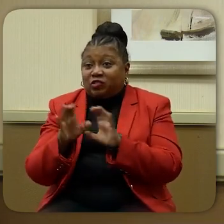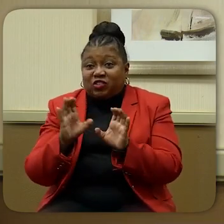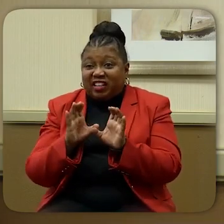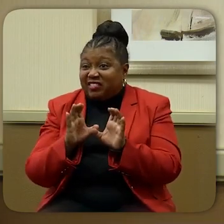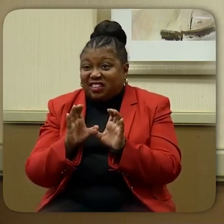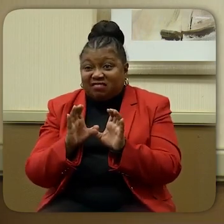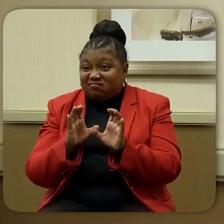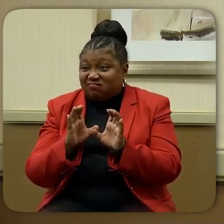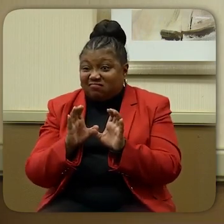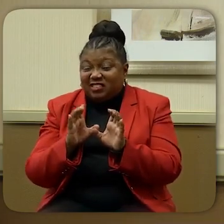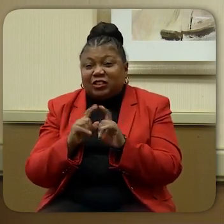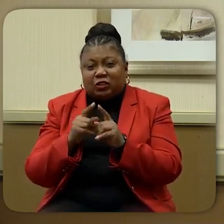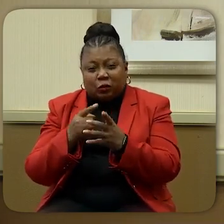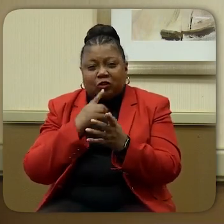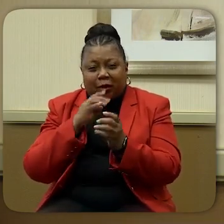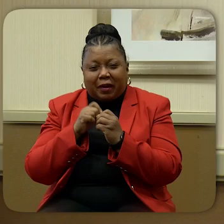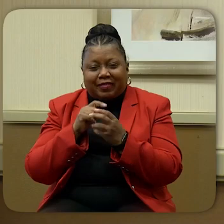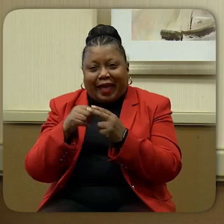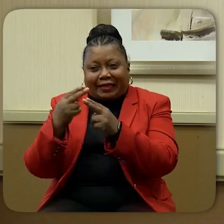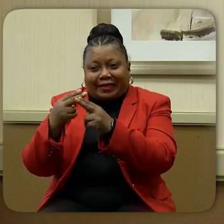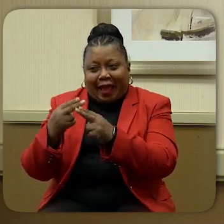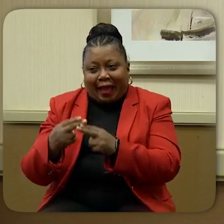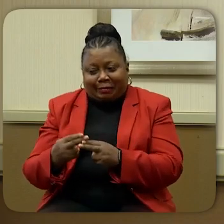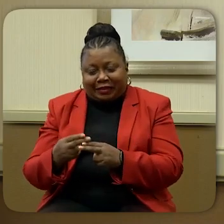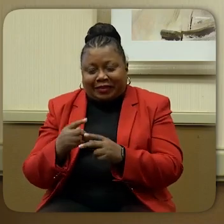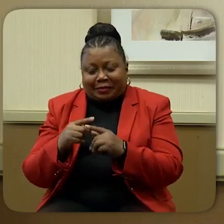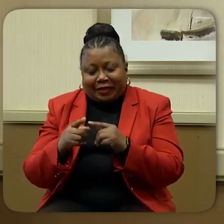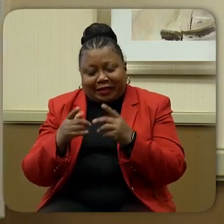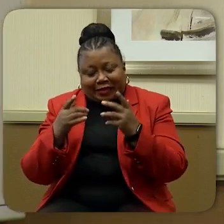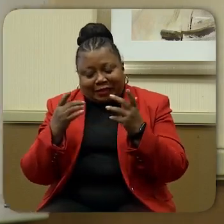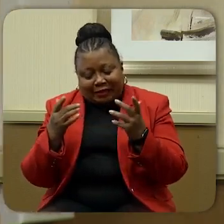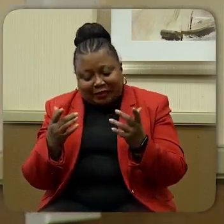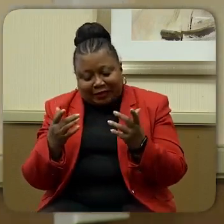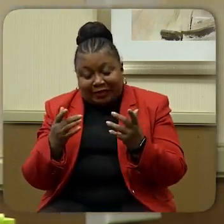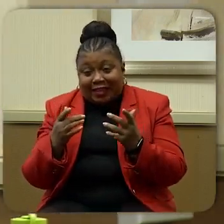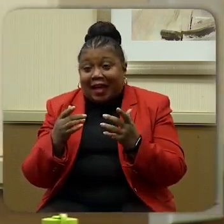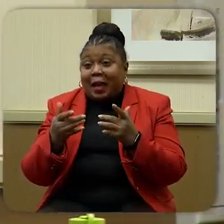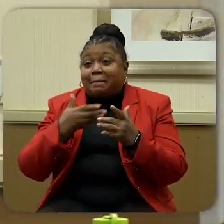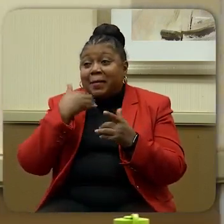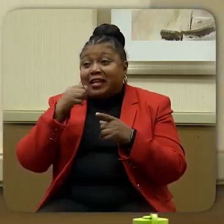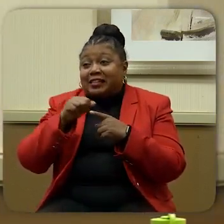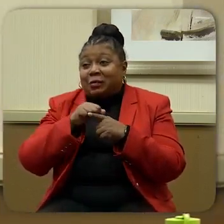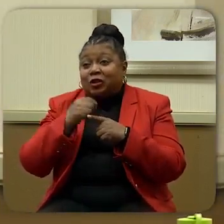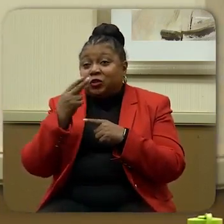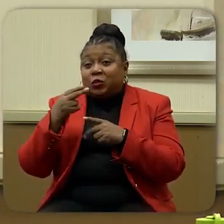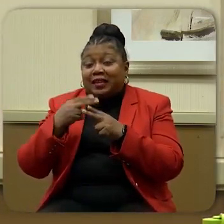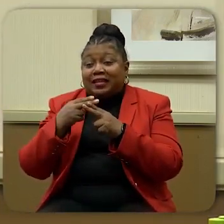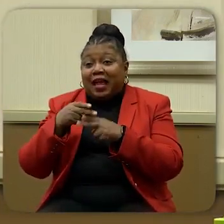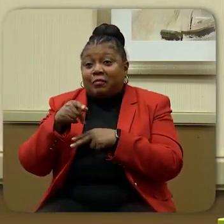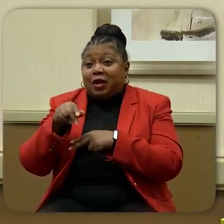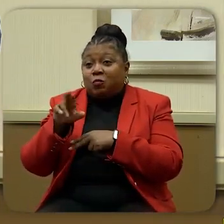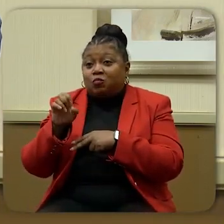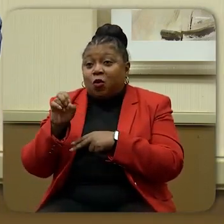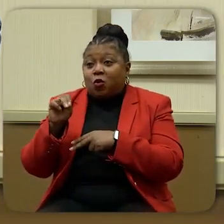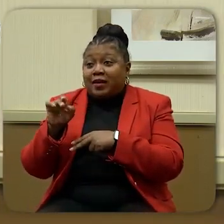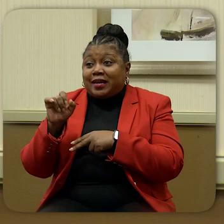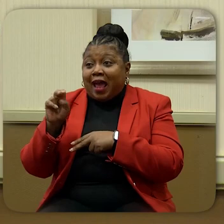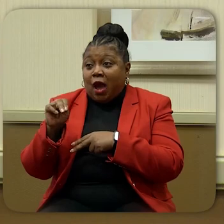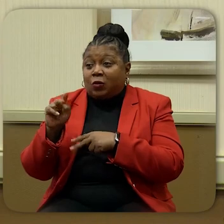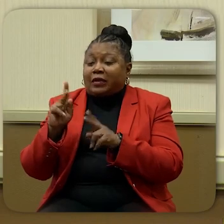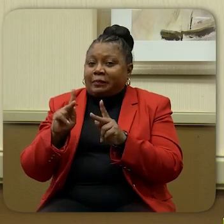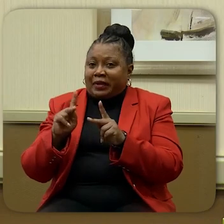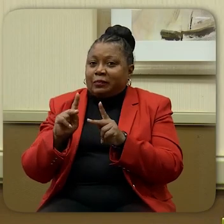certificate. And so we'll get to talking about names, but the best practice is to use the name and pronouns that